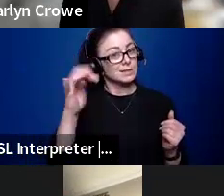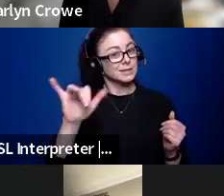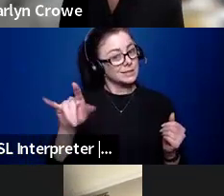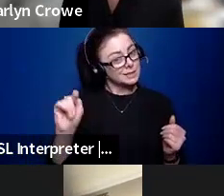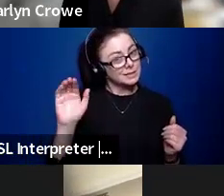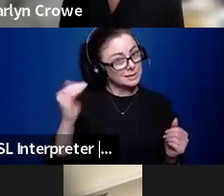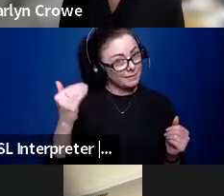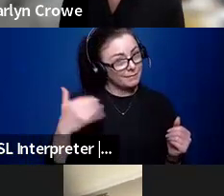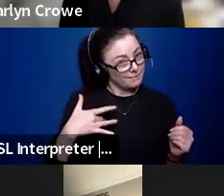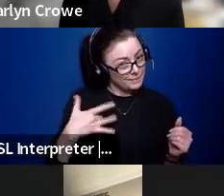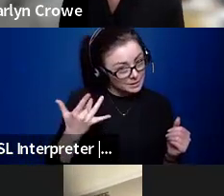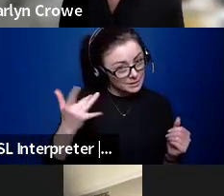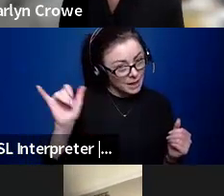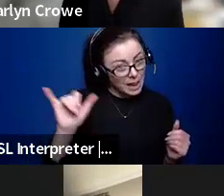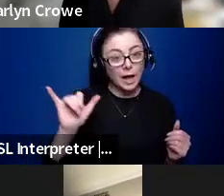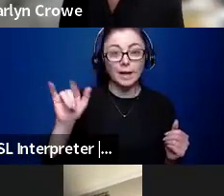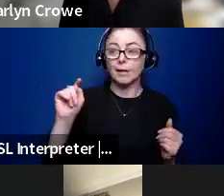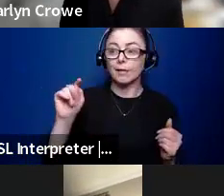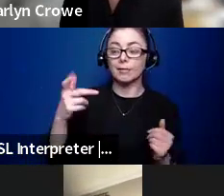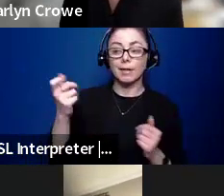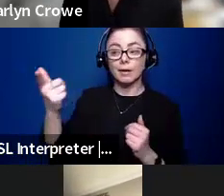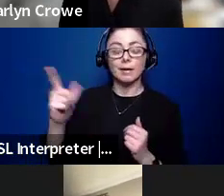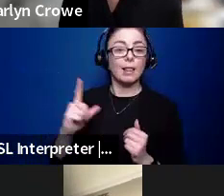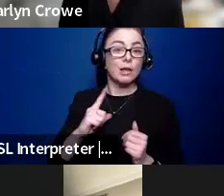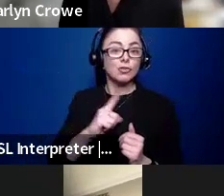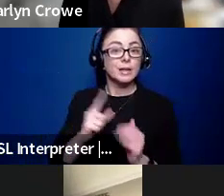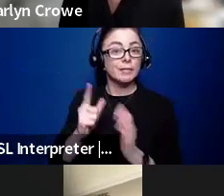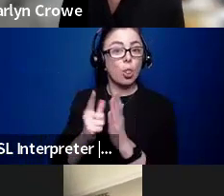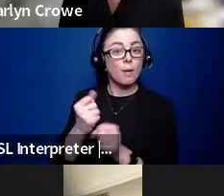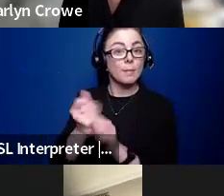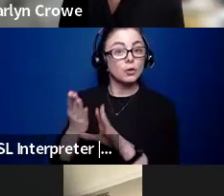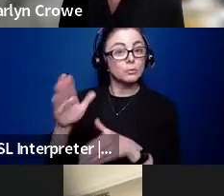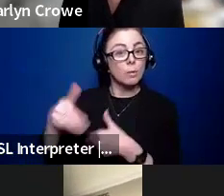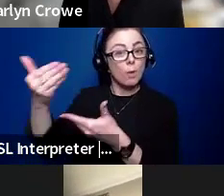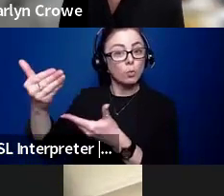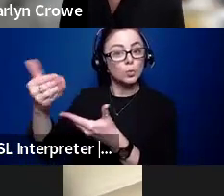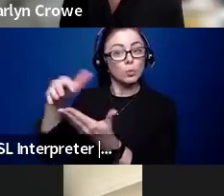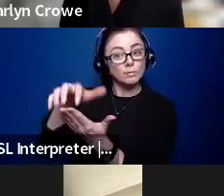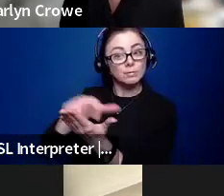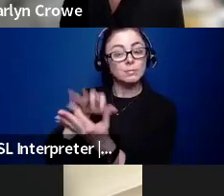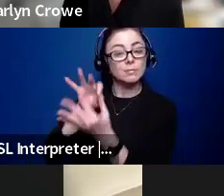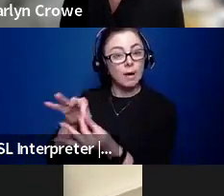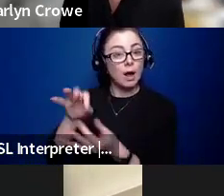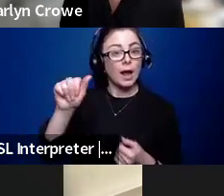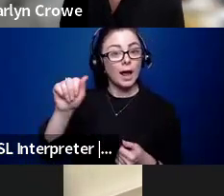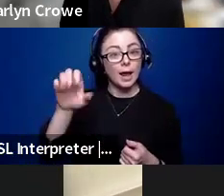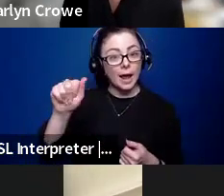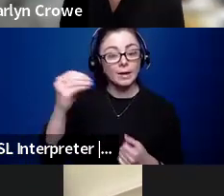like the legislative proposal that has been put together regarding the AEAs and special education in